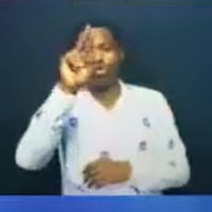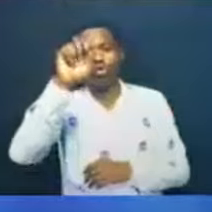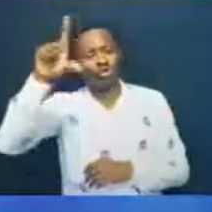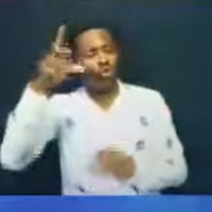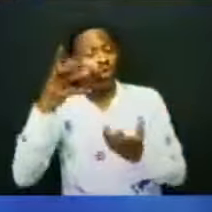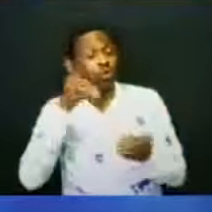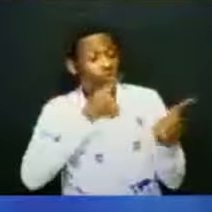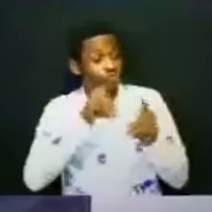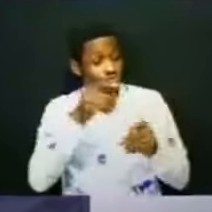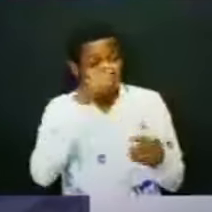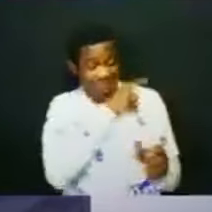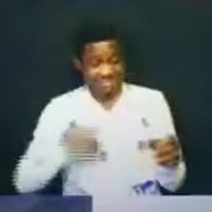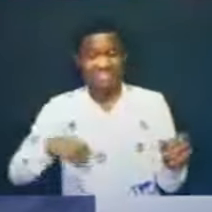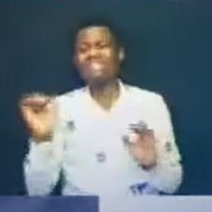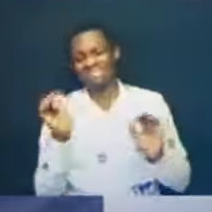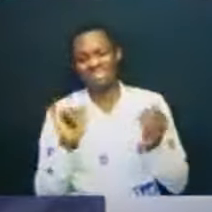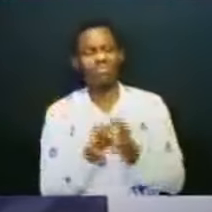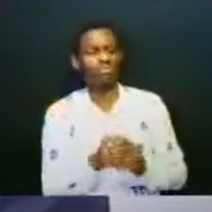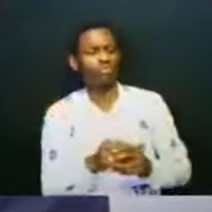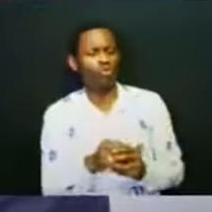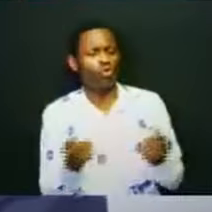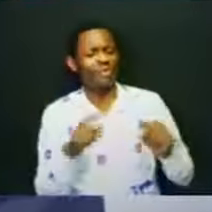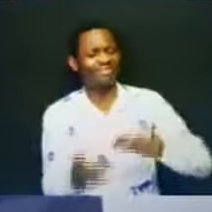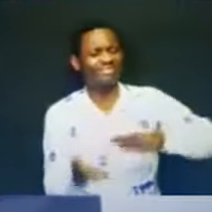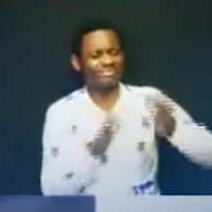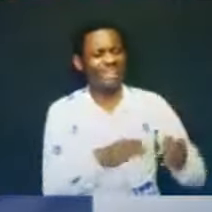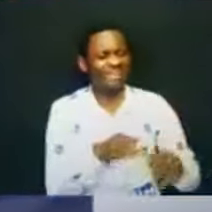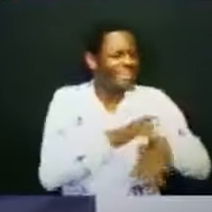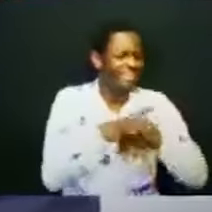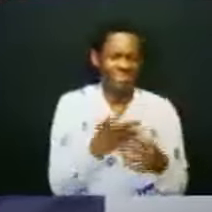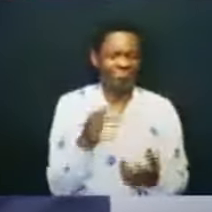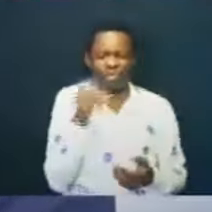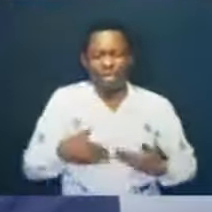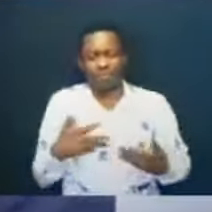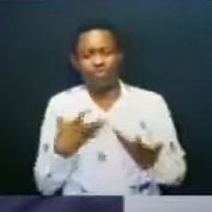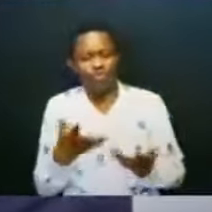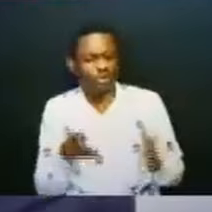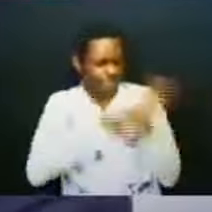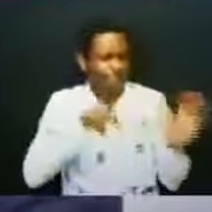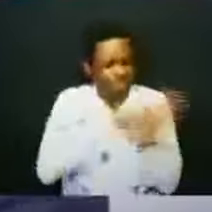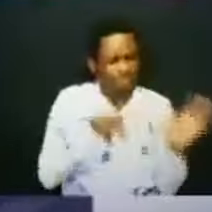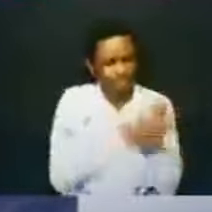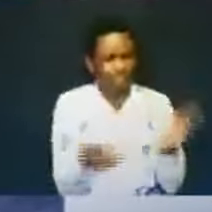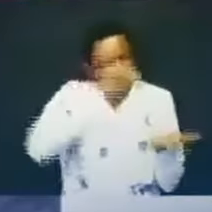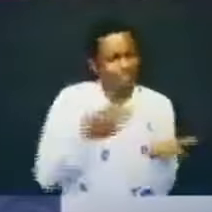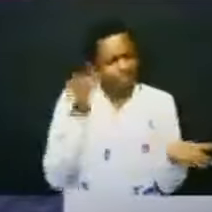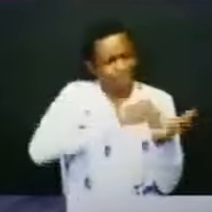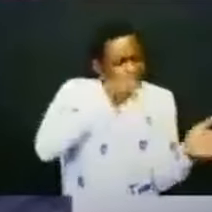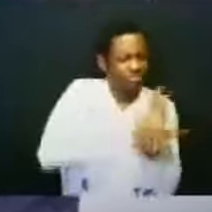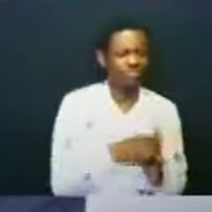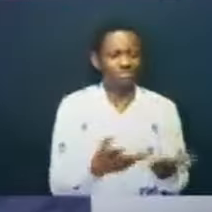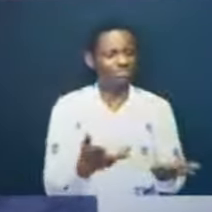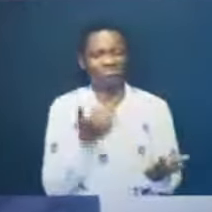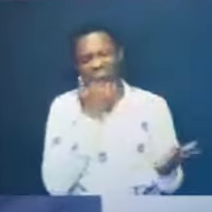then rejoice in your suffering. So when you die too early, they don't like it. They want you to suffer a bit before you